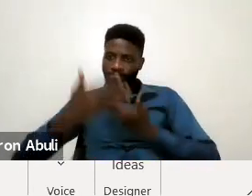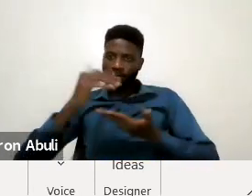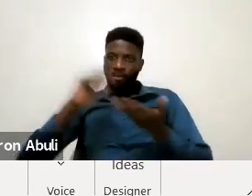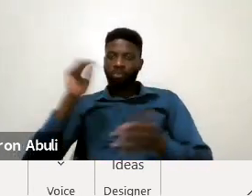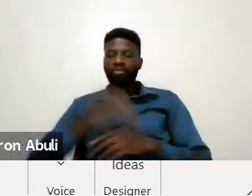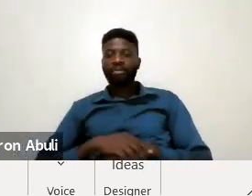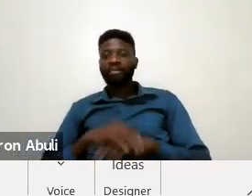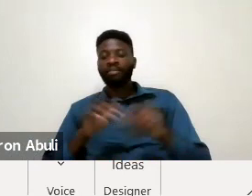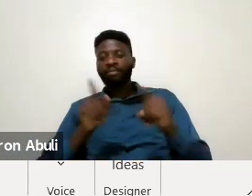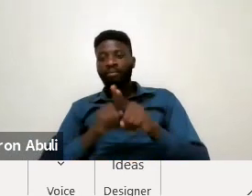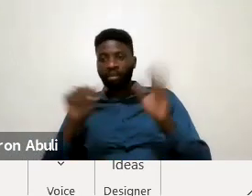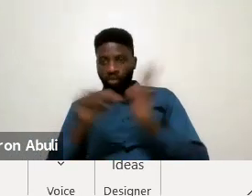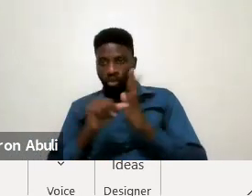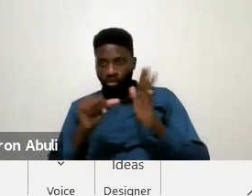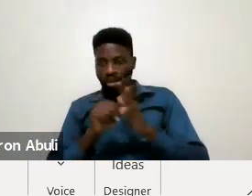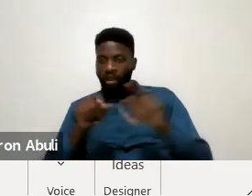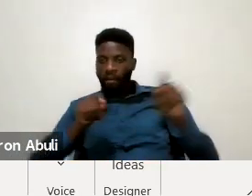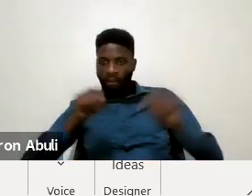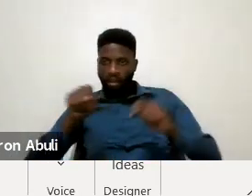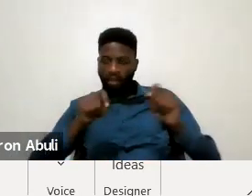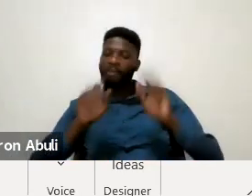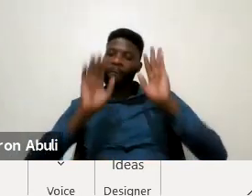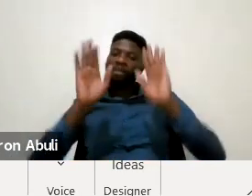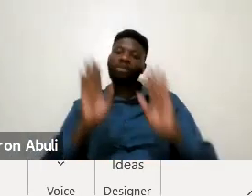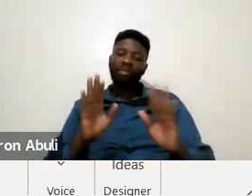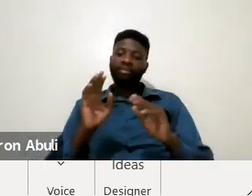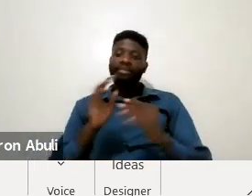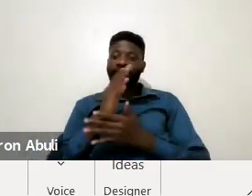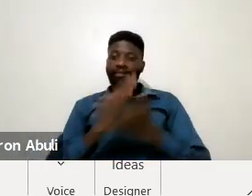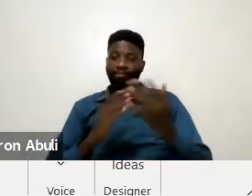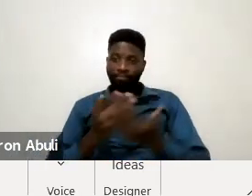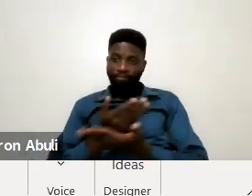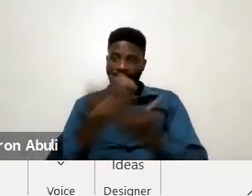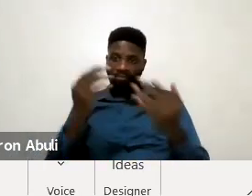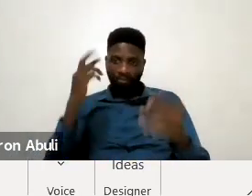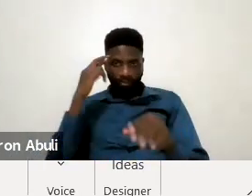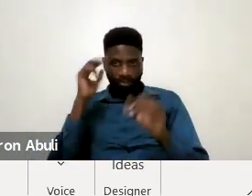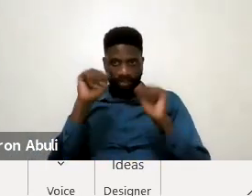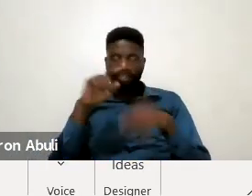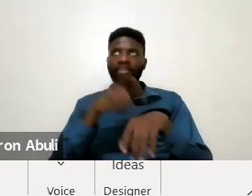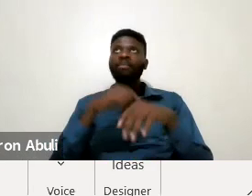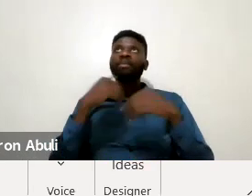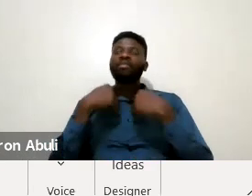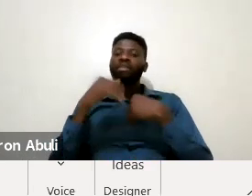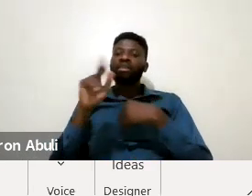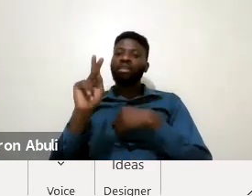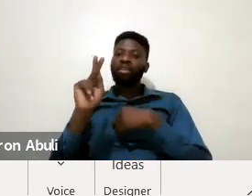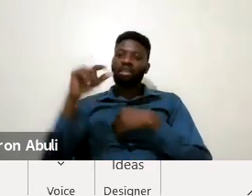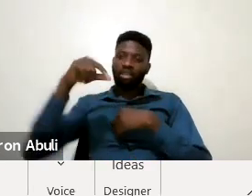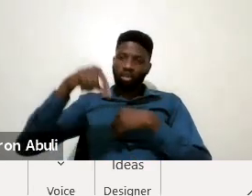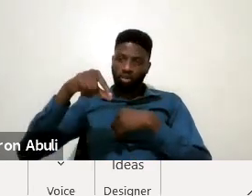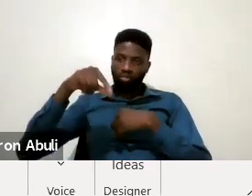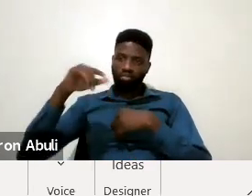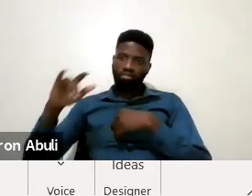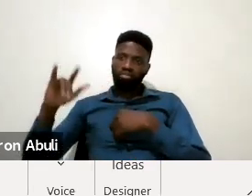in PR. If you look at, if some of you may remember when we had the KQ plane that went down in